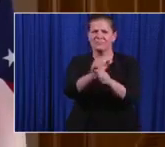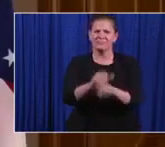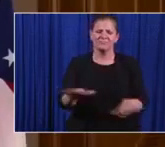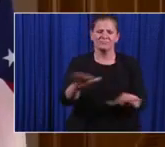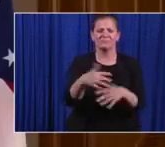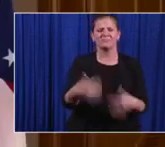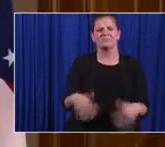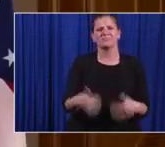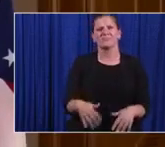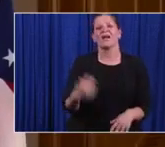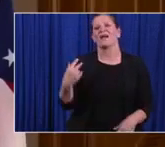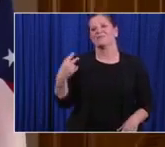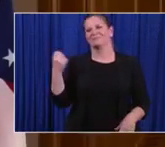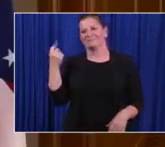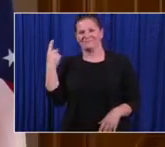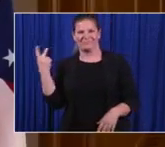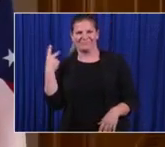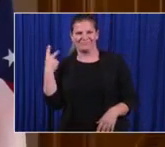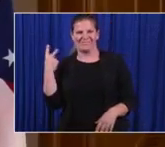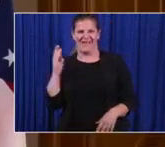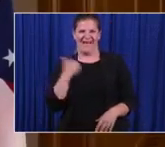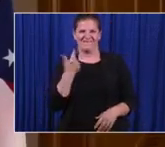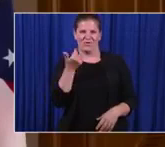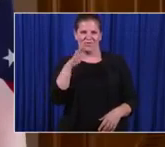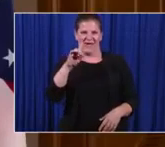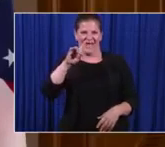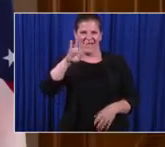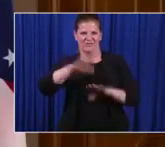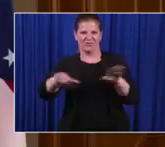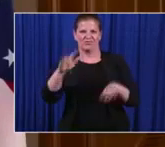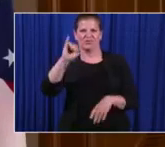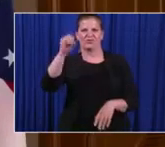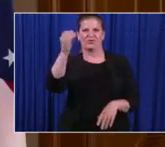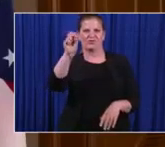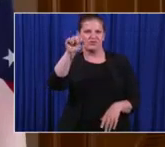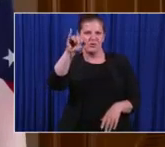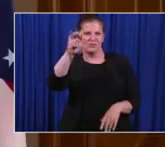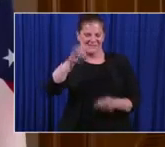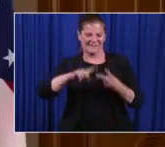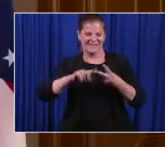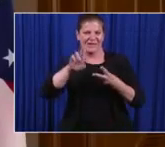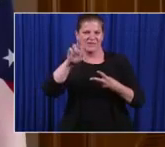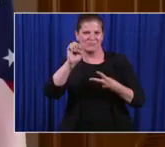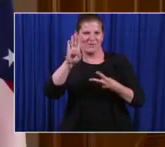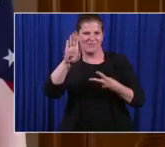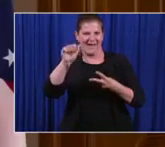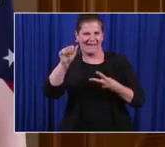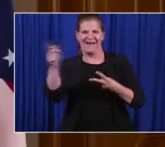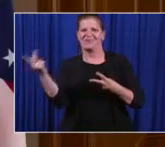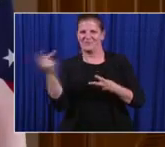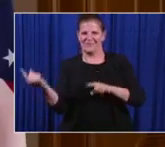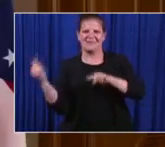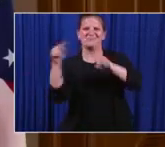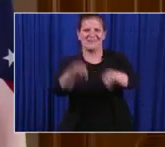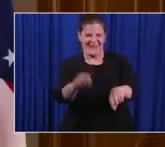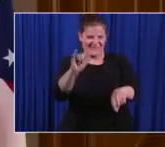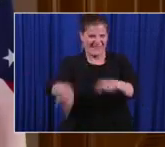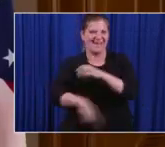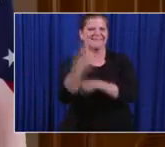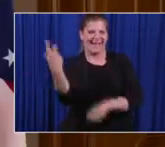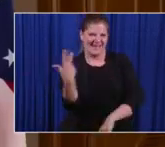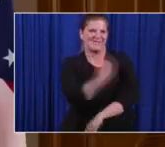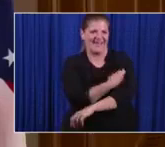our grandchildren, Josie and Rebecca, got vaccinated there as well. So it was a good day.